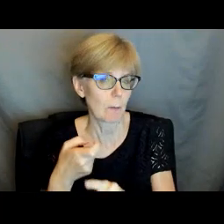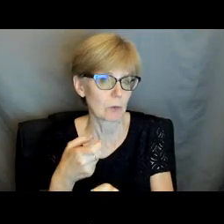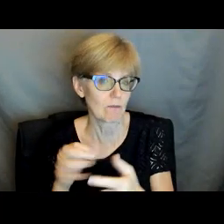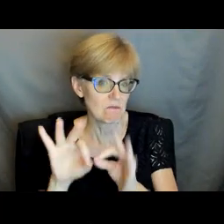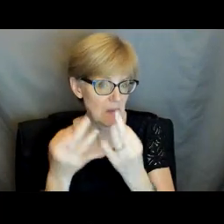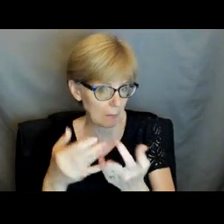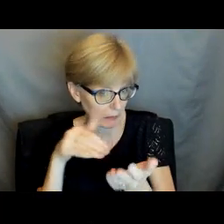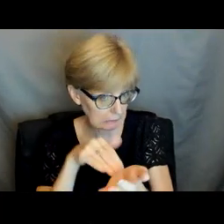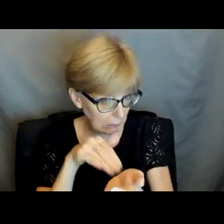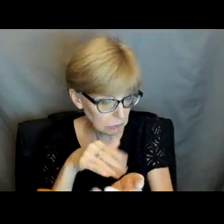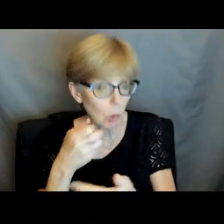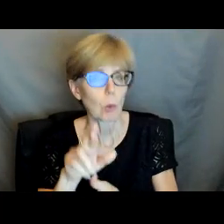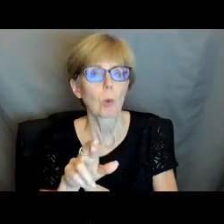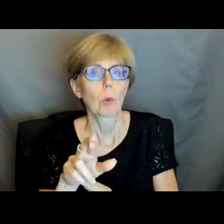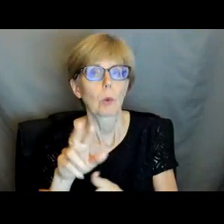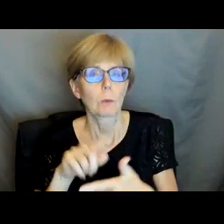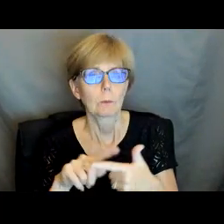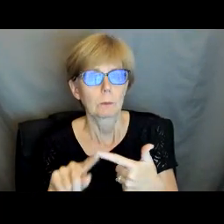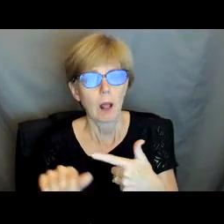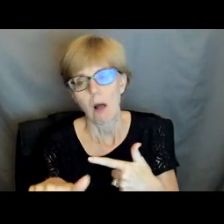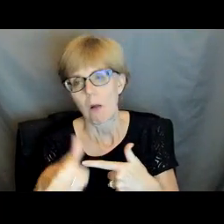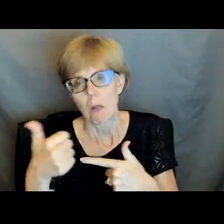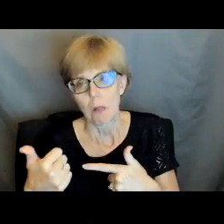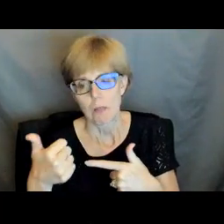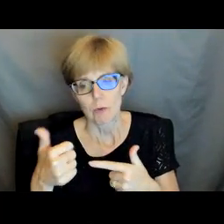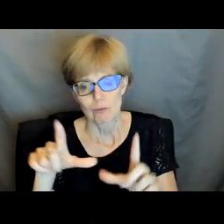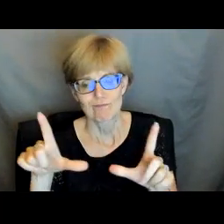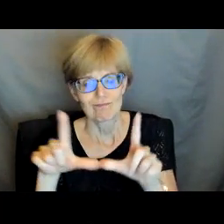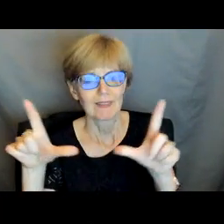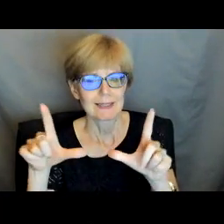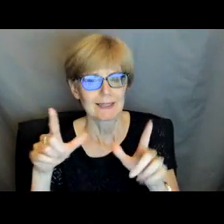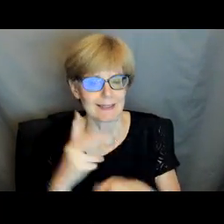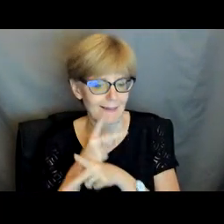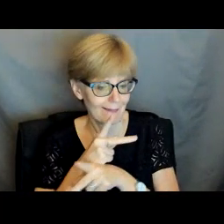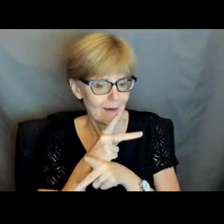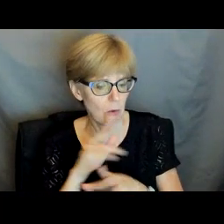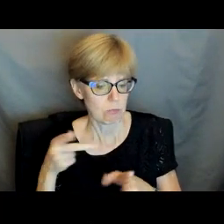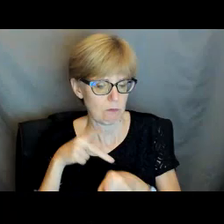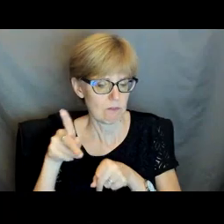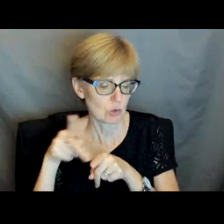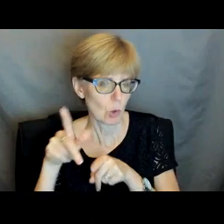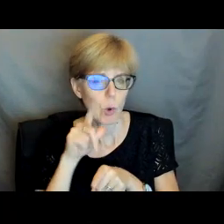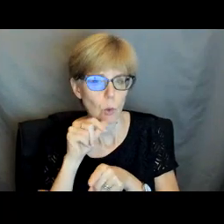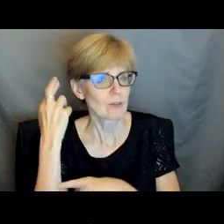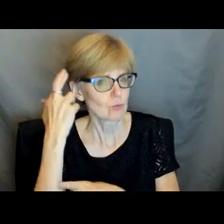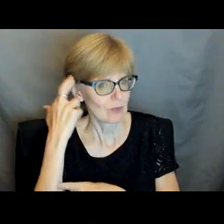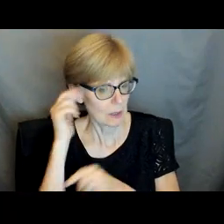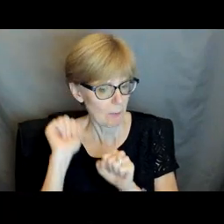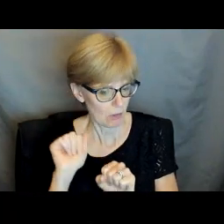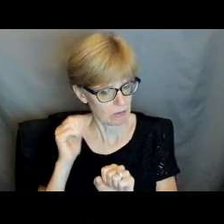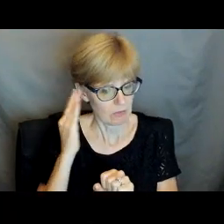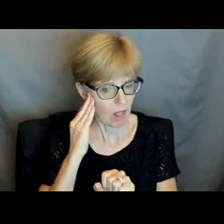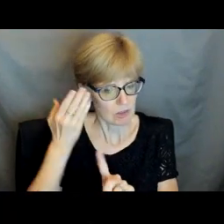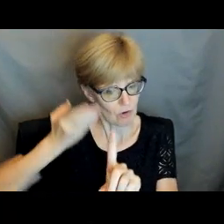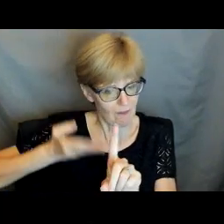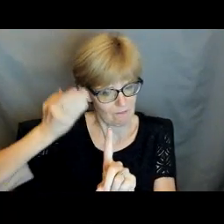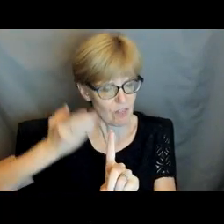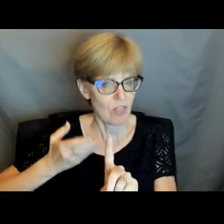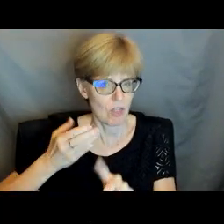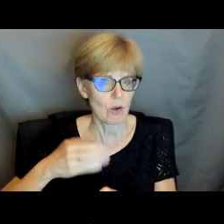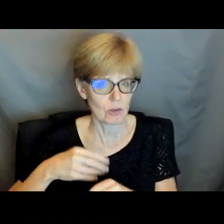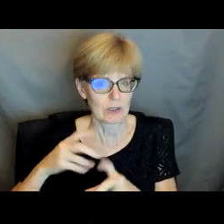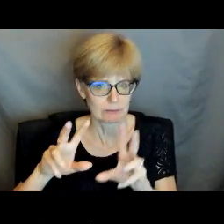could also be from any other licensed care professional that has reasonable knowledge of this person's condition. So it can